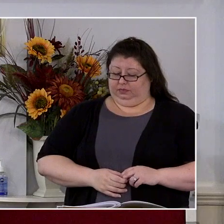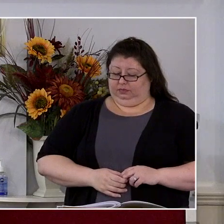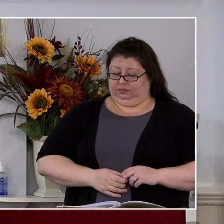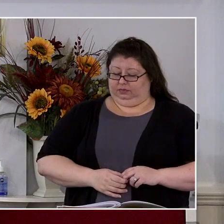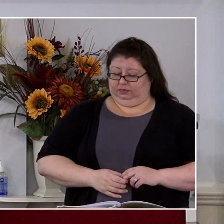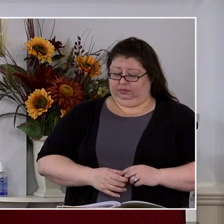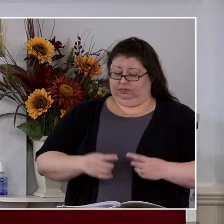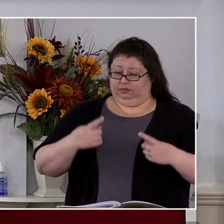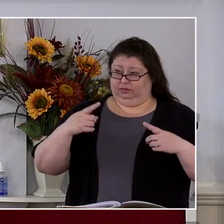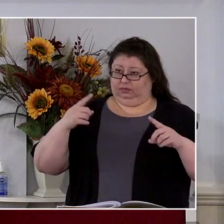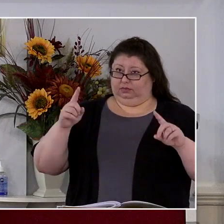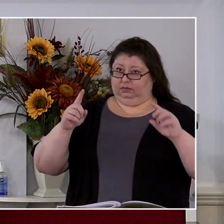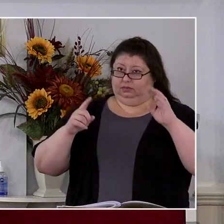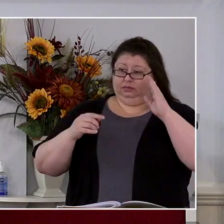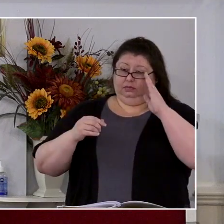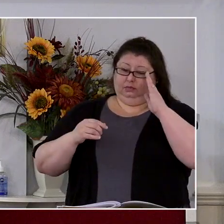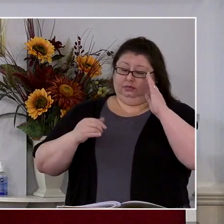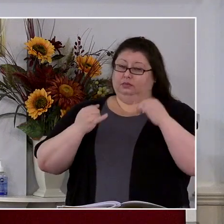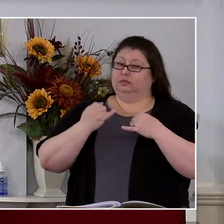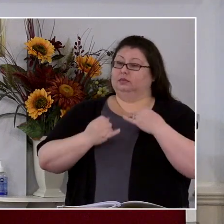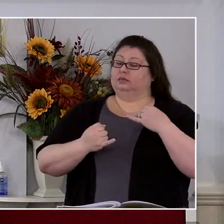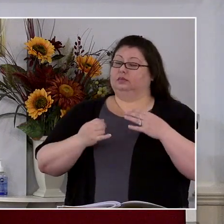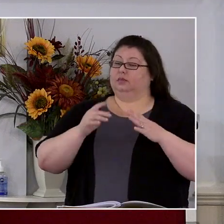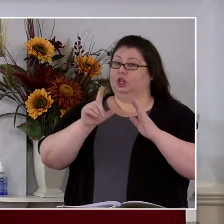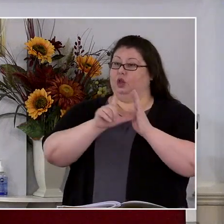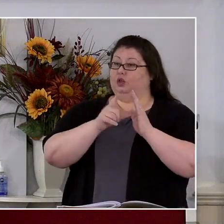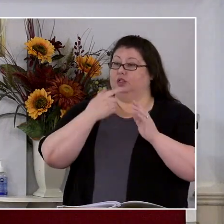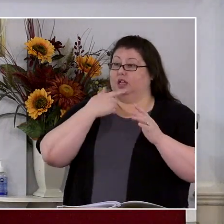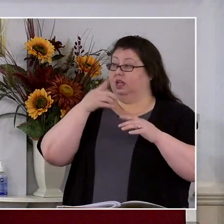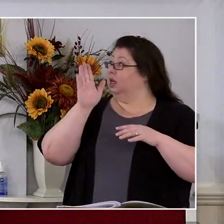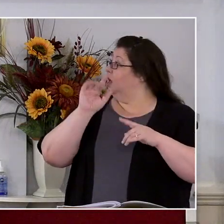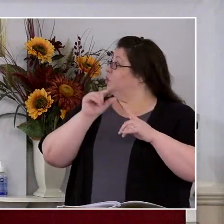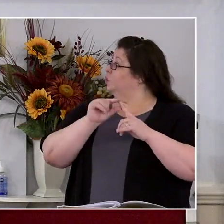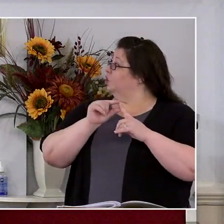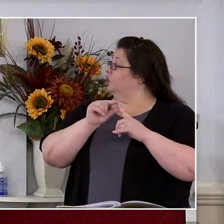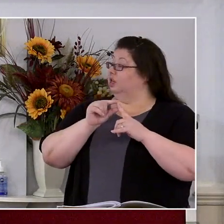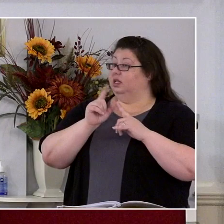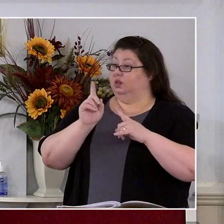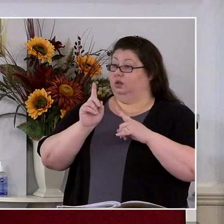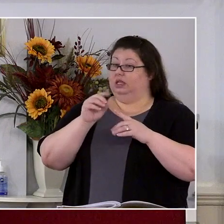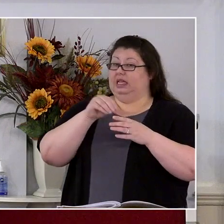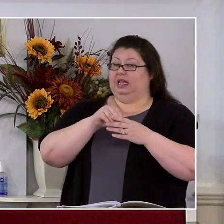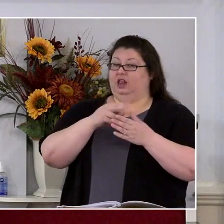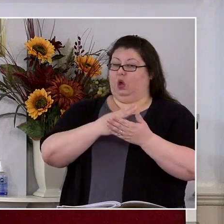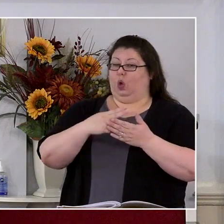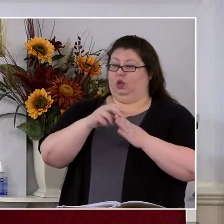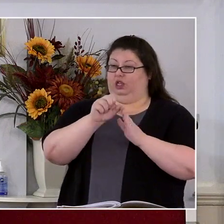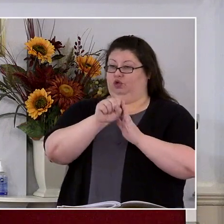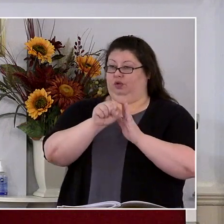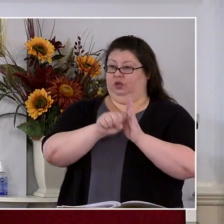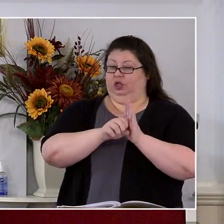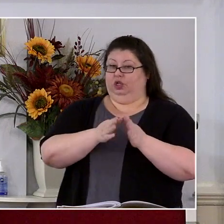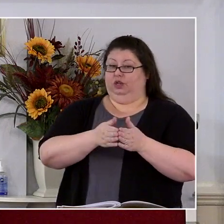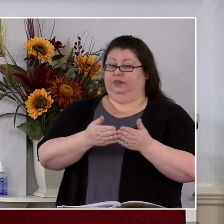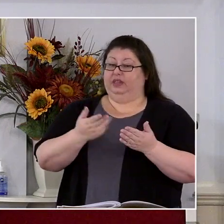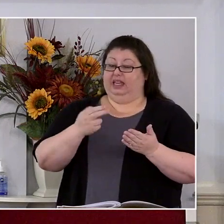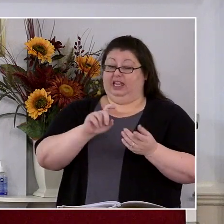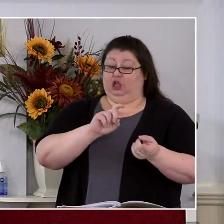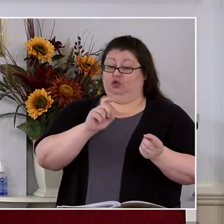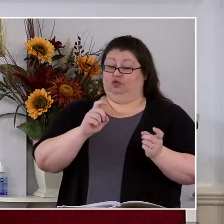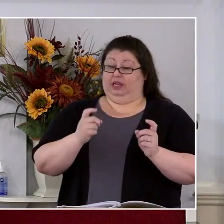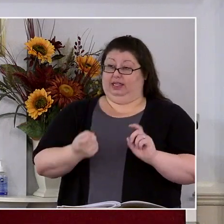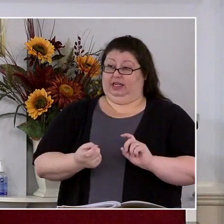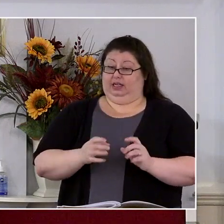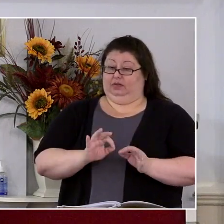Finally, Luther said that God's word is embodied in the Holy Scriptures. He translated the Bible into the language